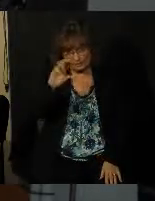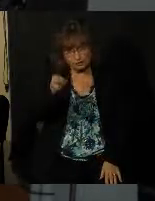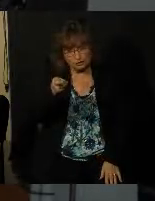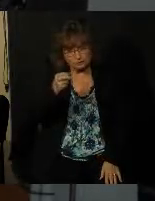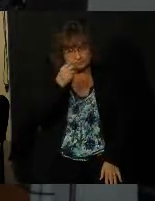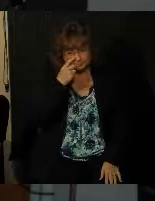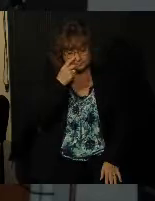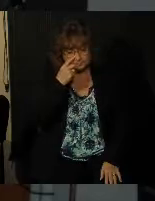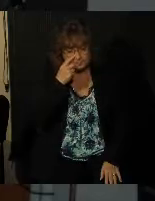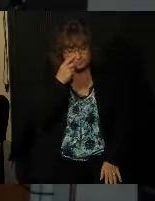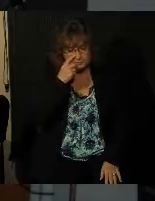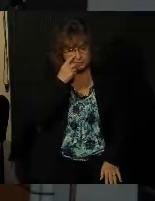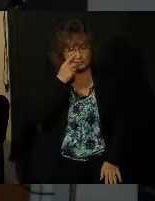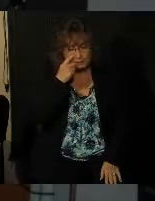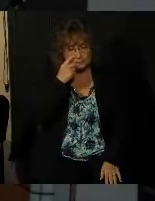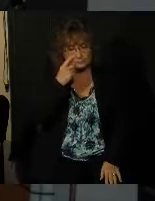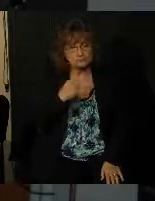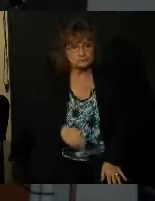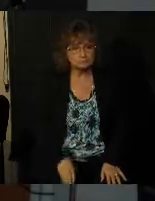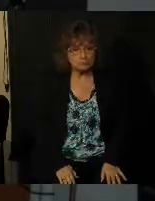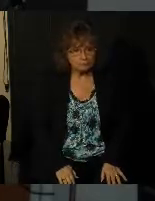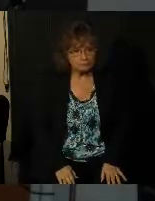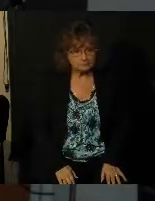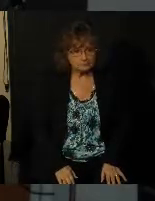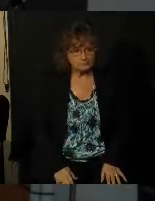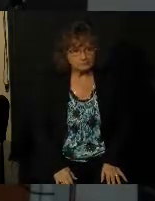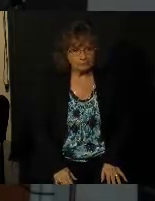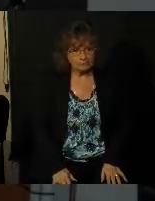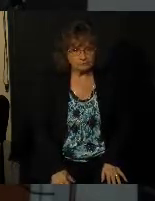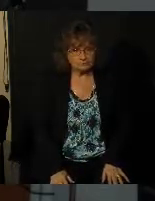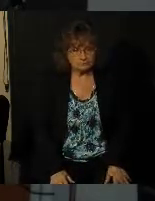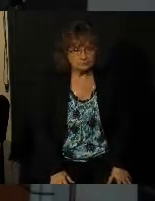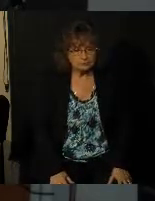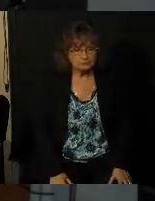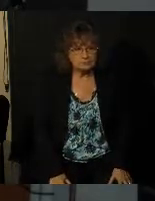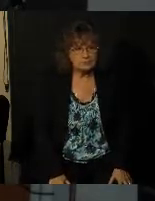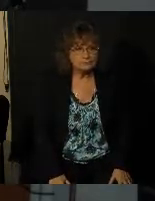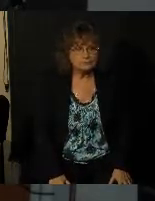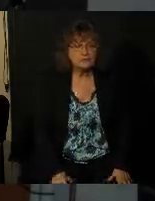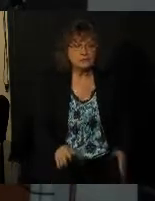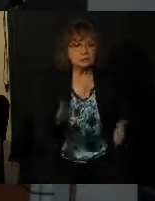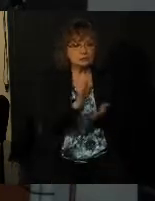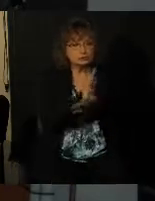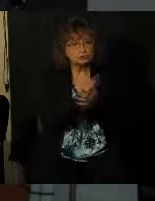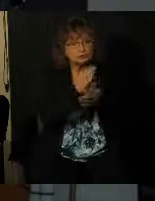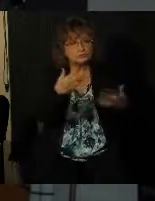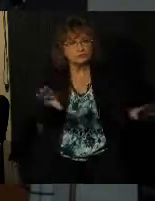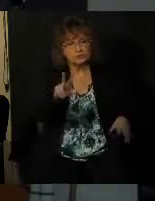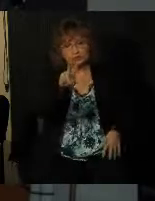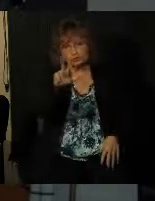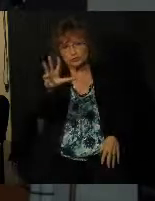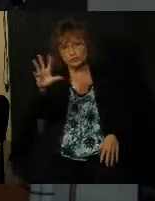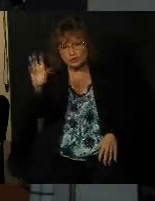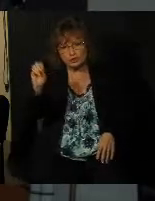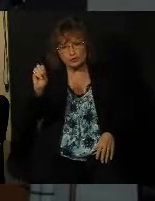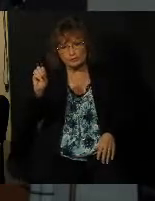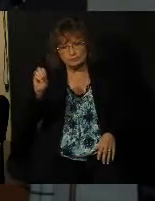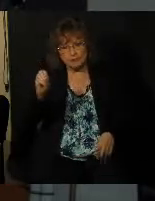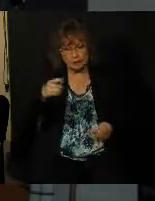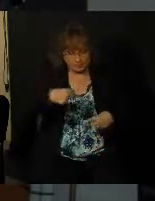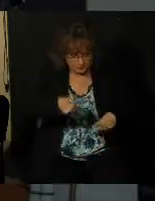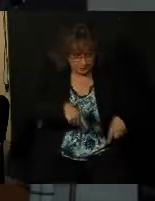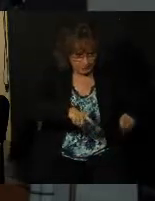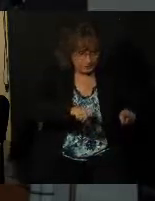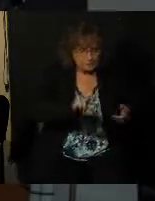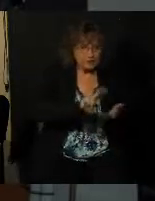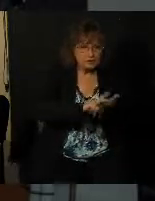and two-on-one. Then school's over at 3:30, just like school would be anywhere else. They all meet in the cafeteria, get a snack, and then they head out. We